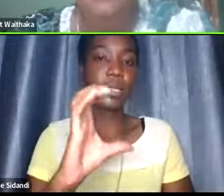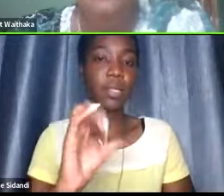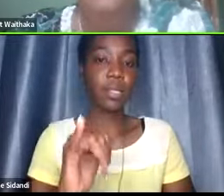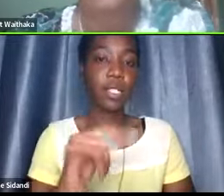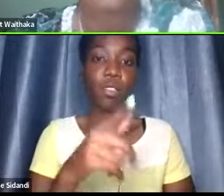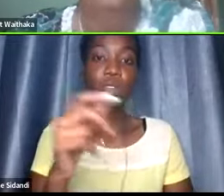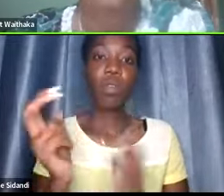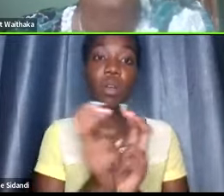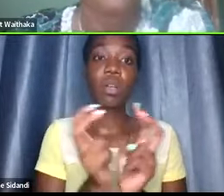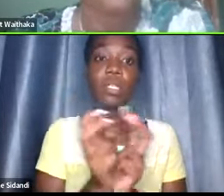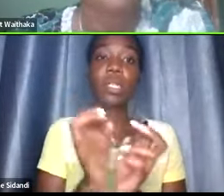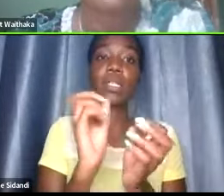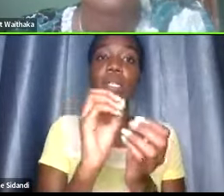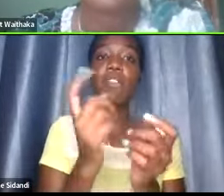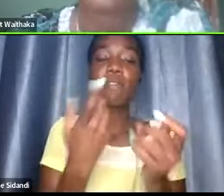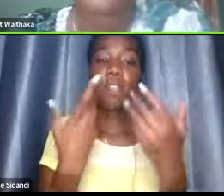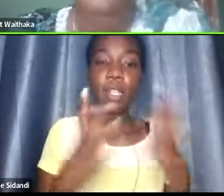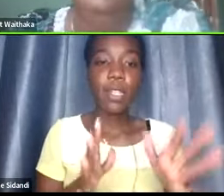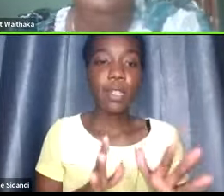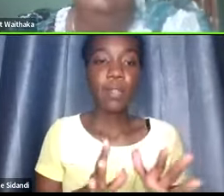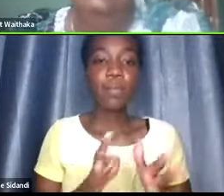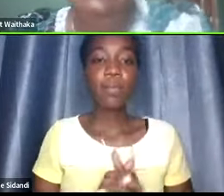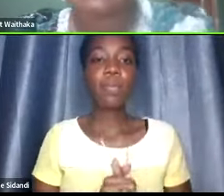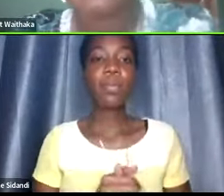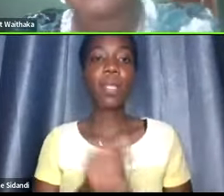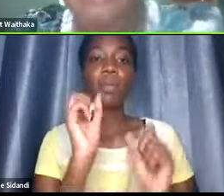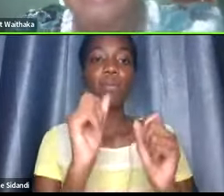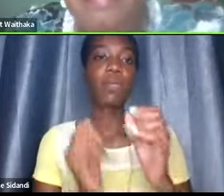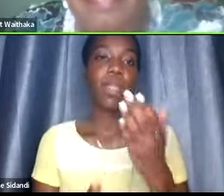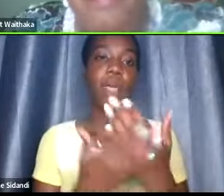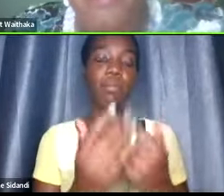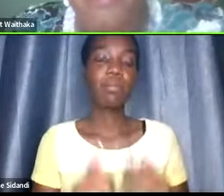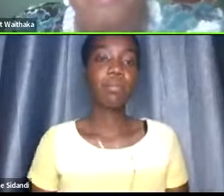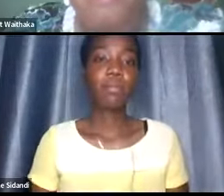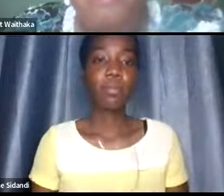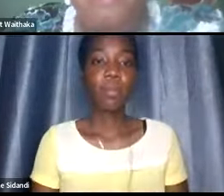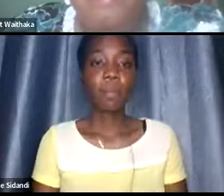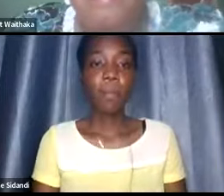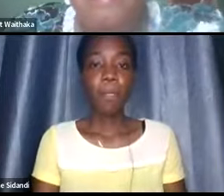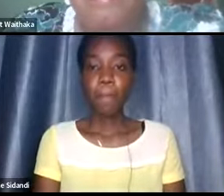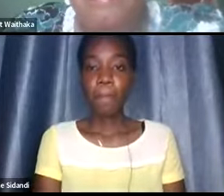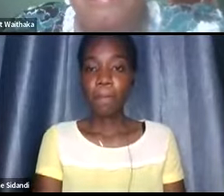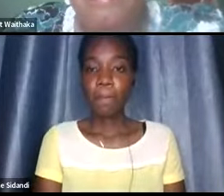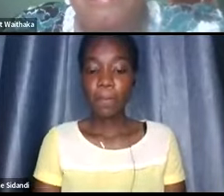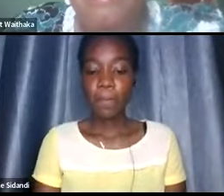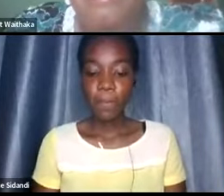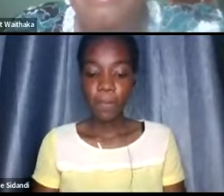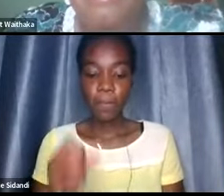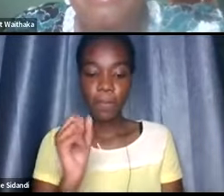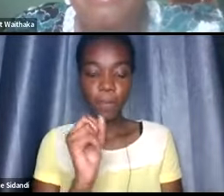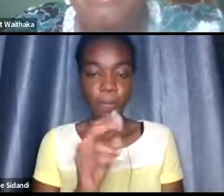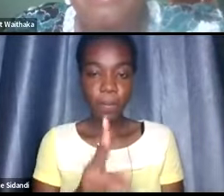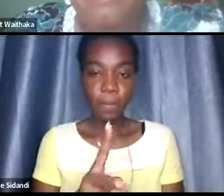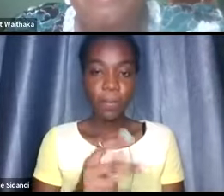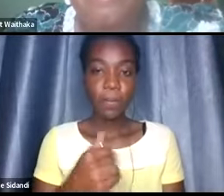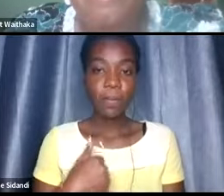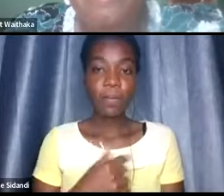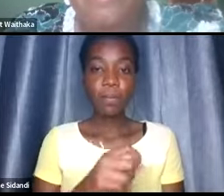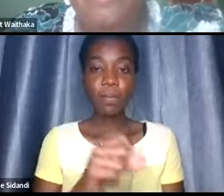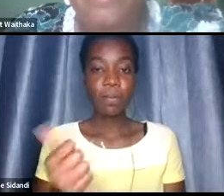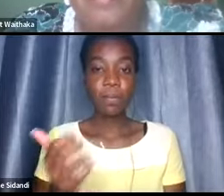number. You can call me or Dr. Mercy and then we can assist. Okay. There's somebody else who had